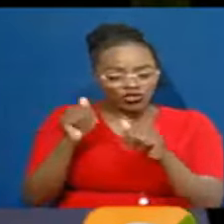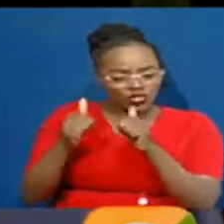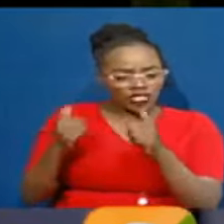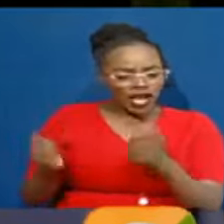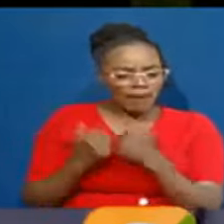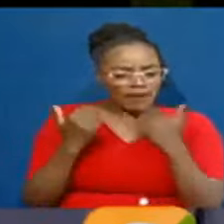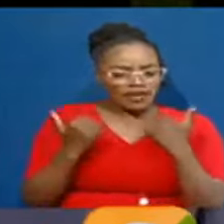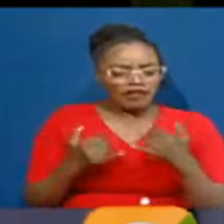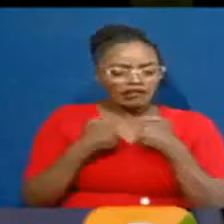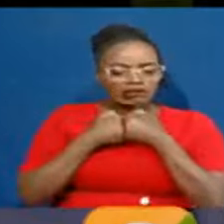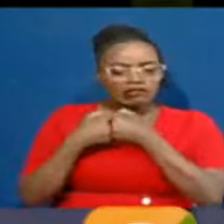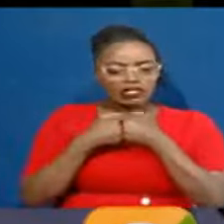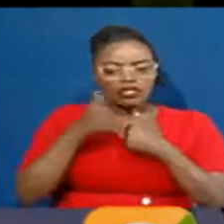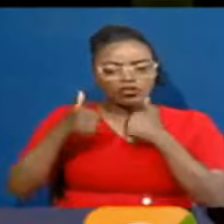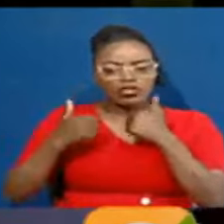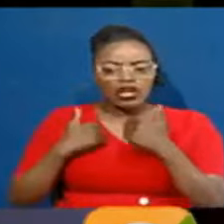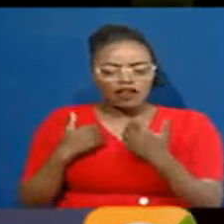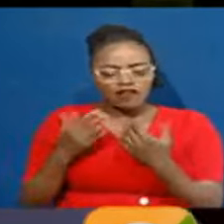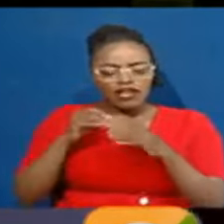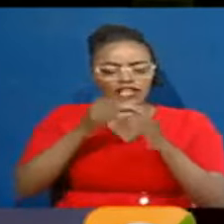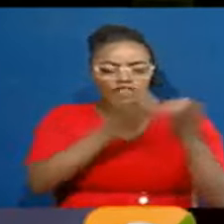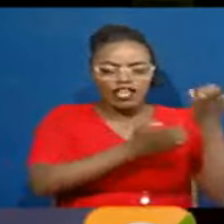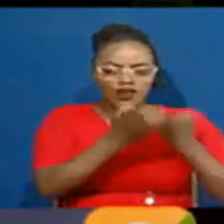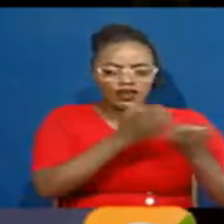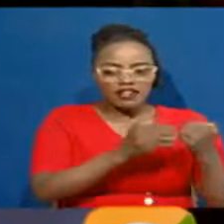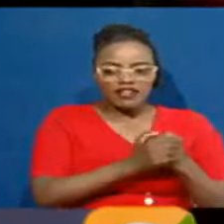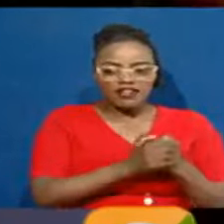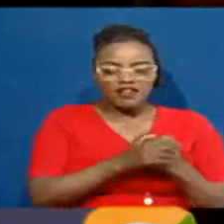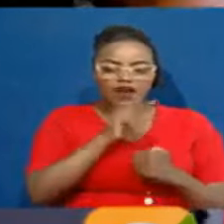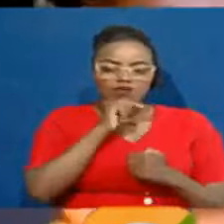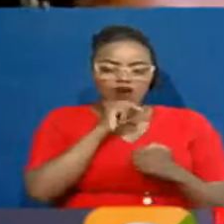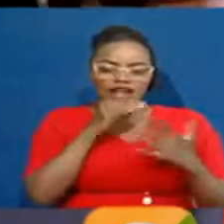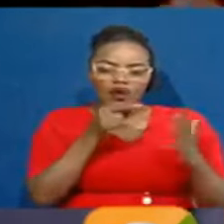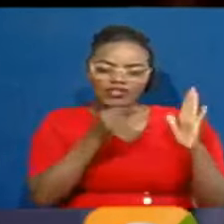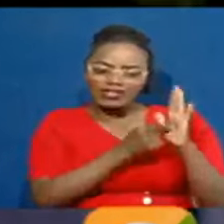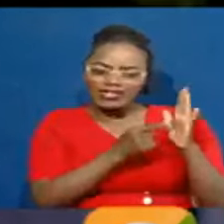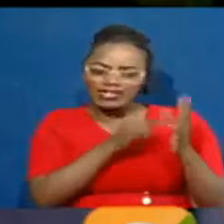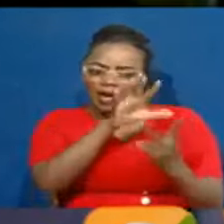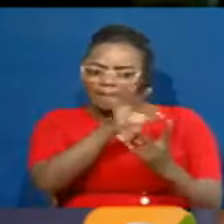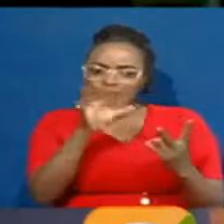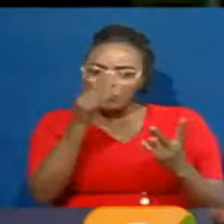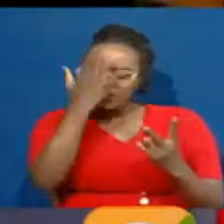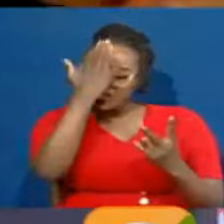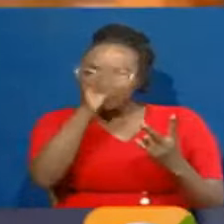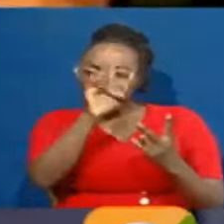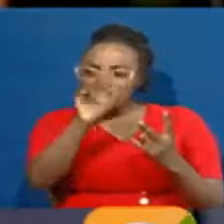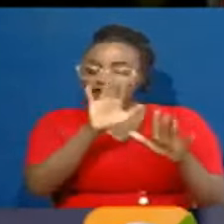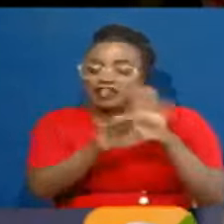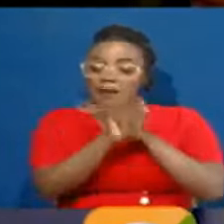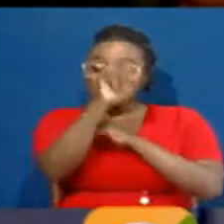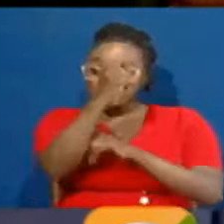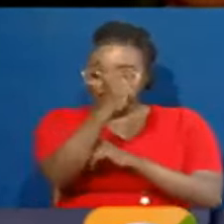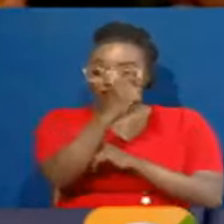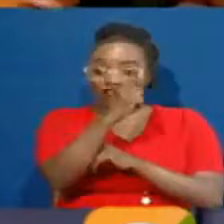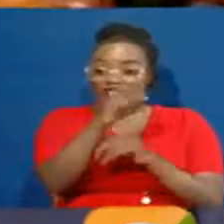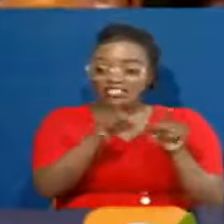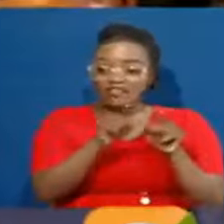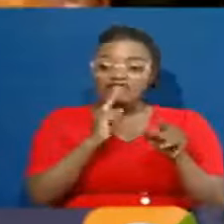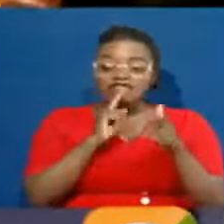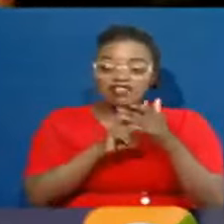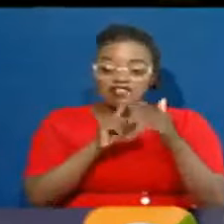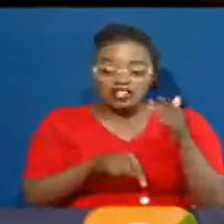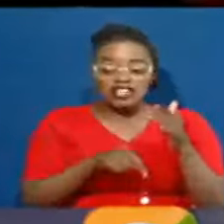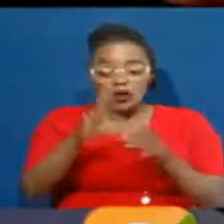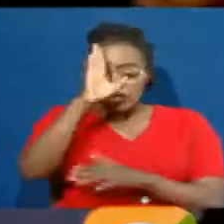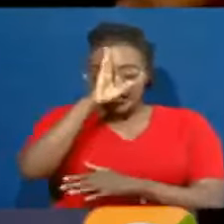on, the challenges that we are having in the economy, what I wonder is how this is a priority. And the Deputy President actually rightly said